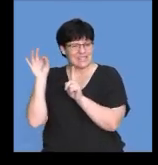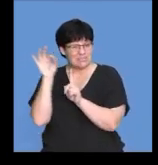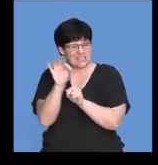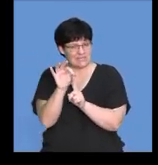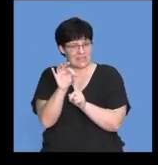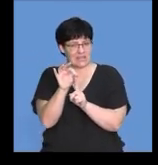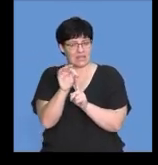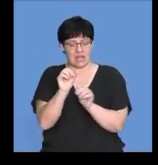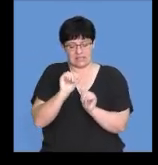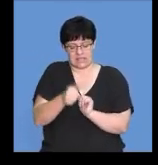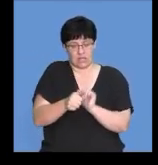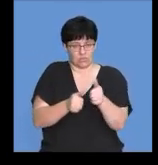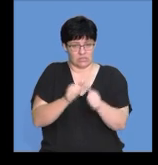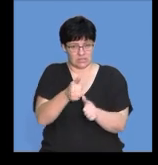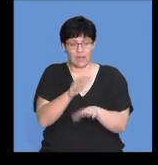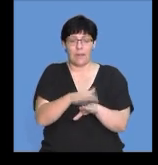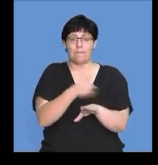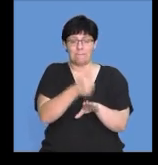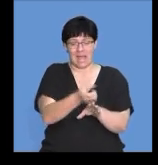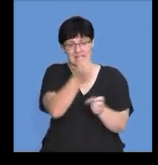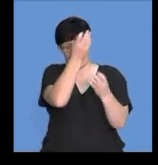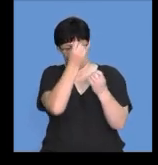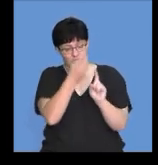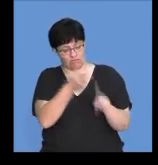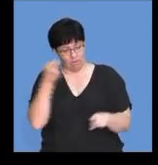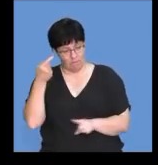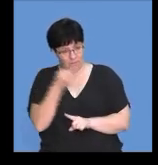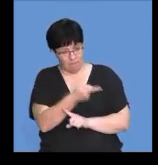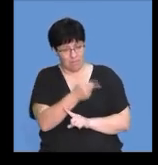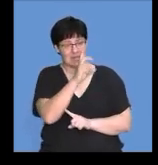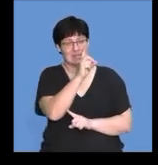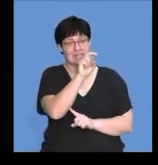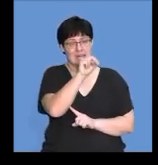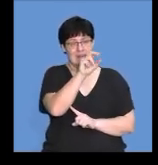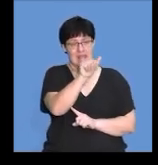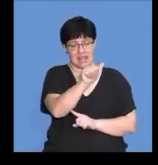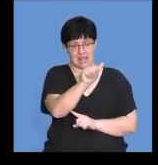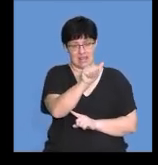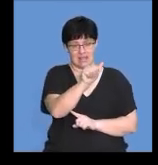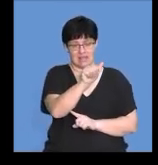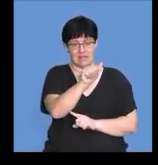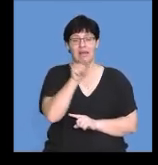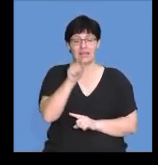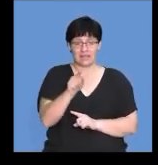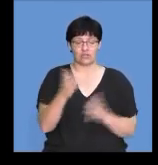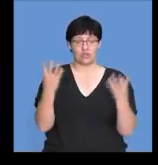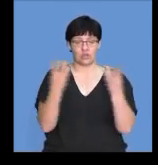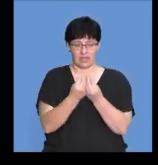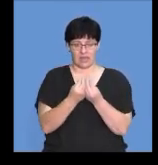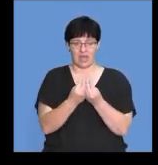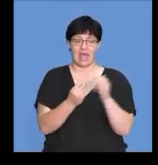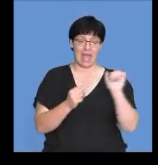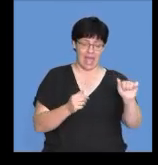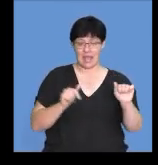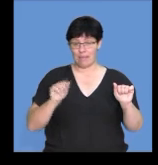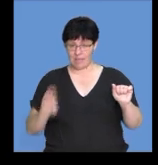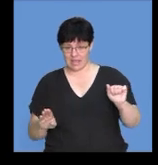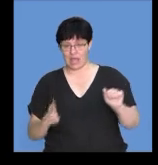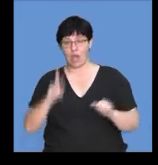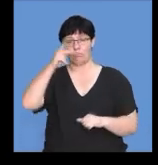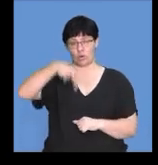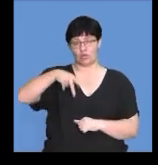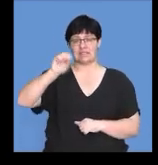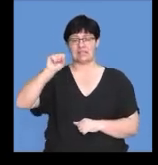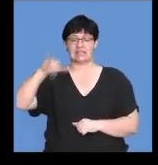specific sequence based on the information that comes from the DNA. And so this, collectively, A and B are known as